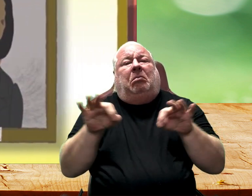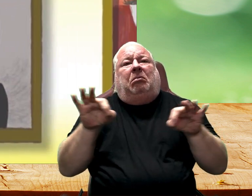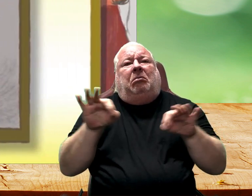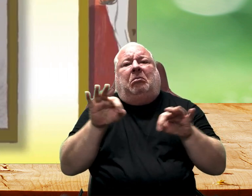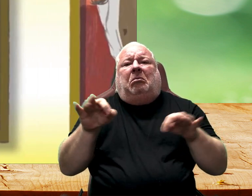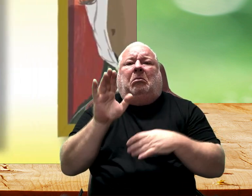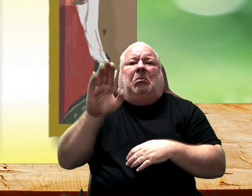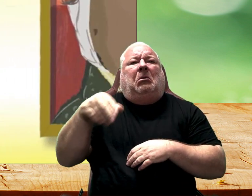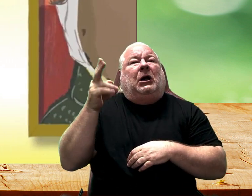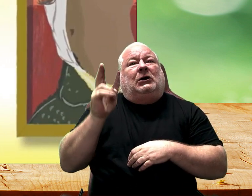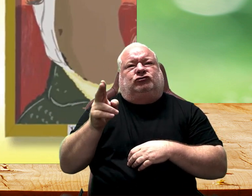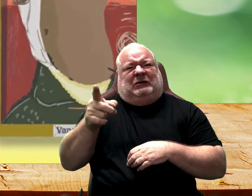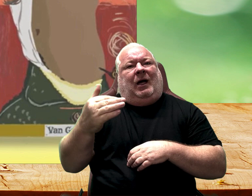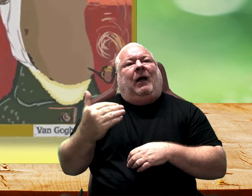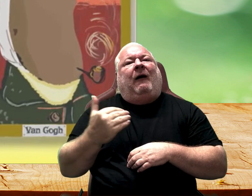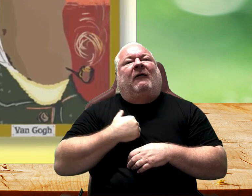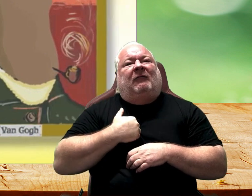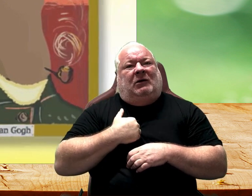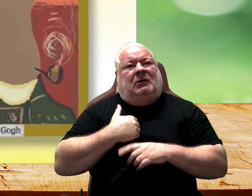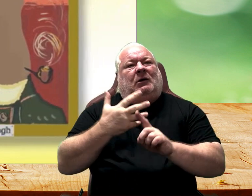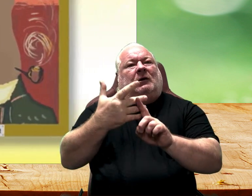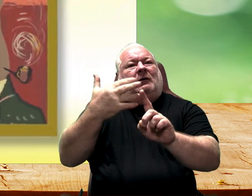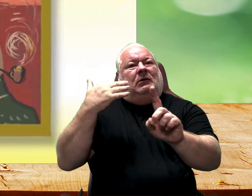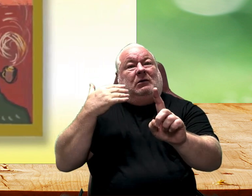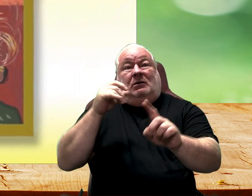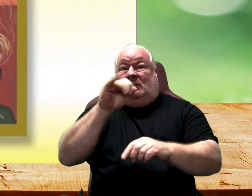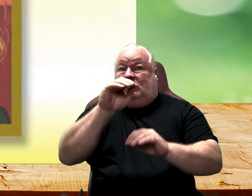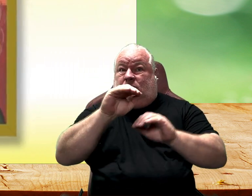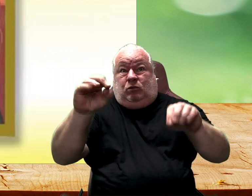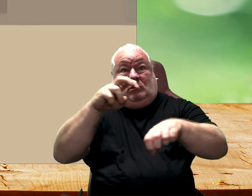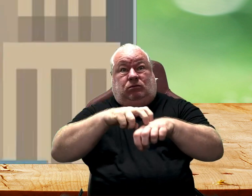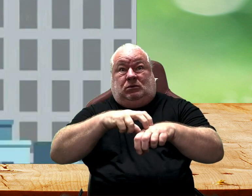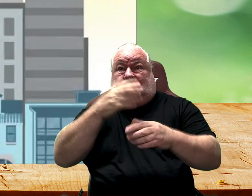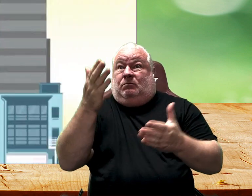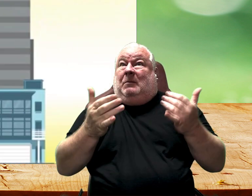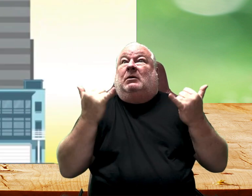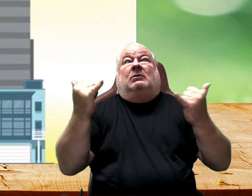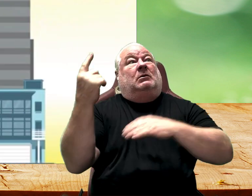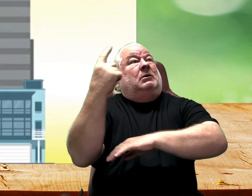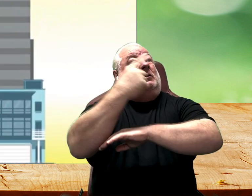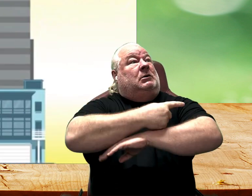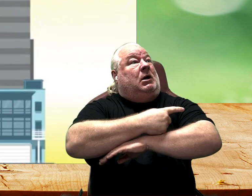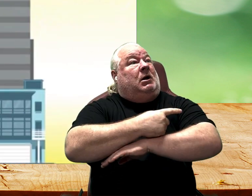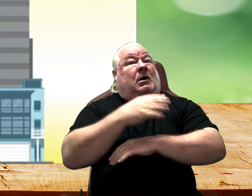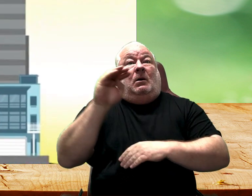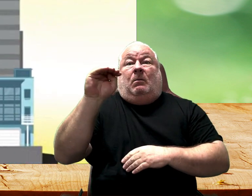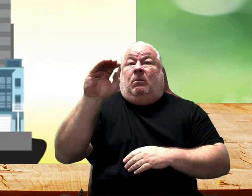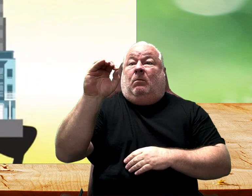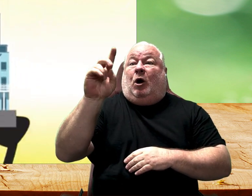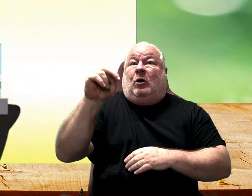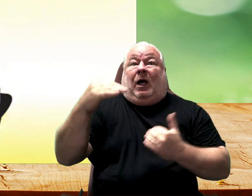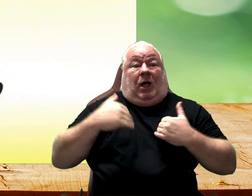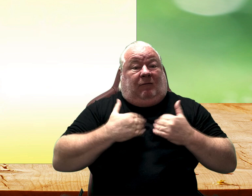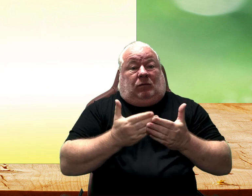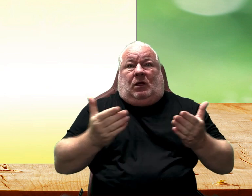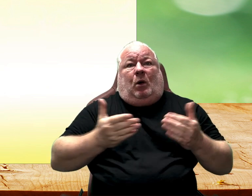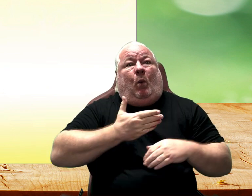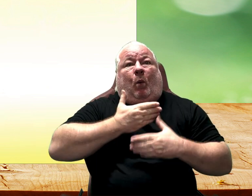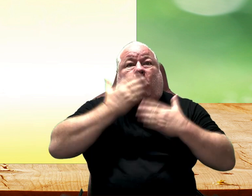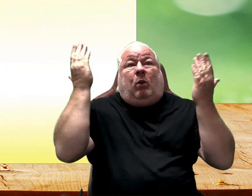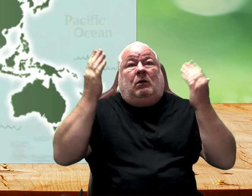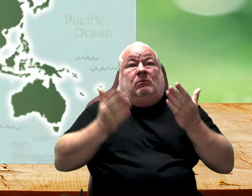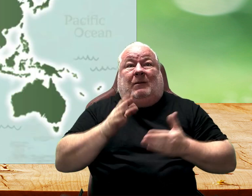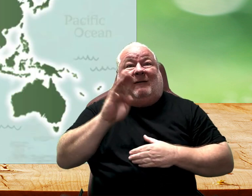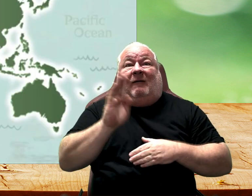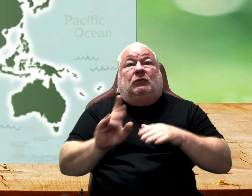dietary staple we have come to know and love today. Without the potato, our modern civilization might not exist at